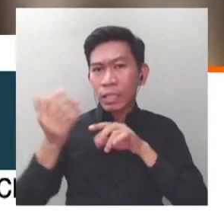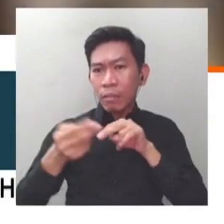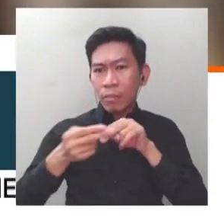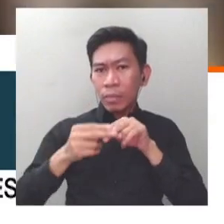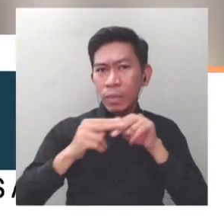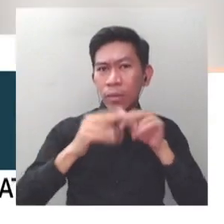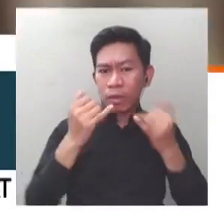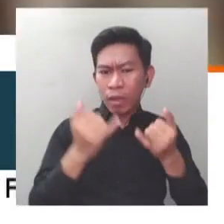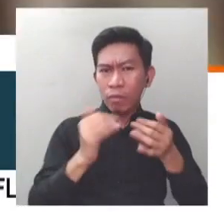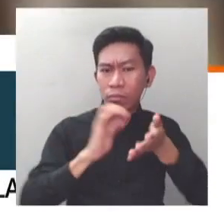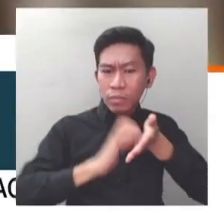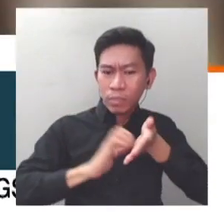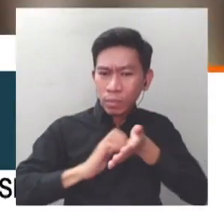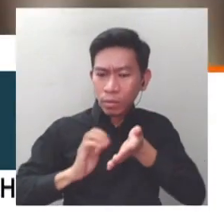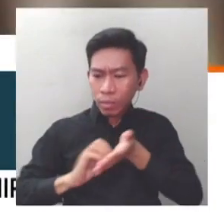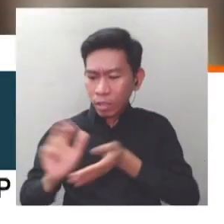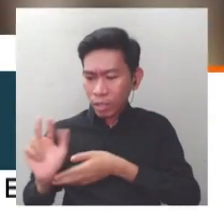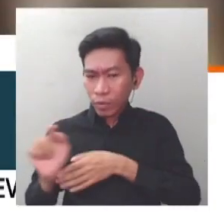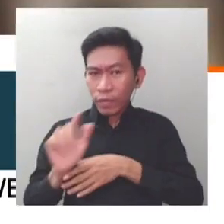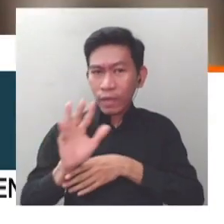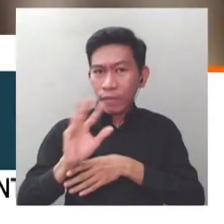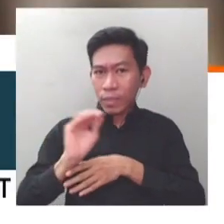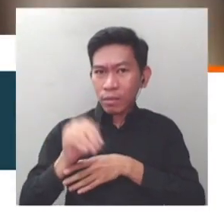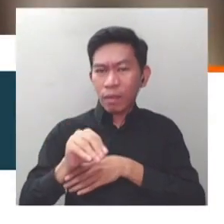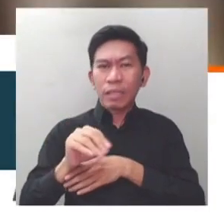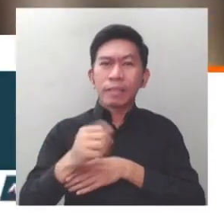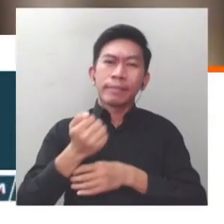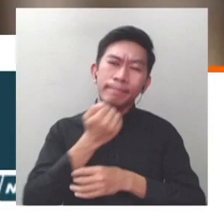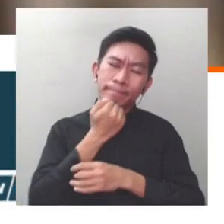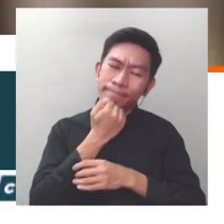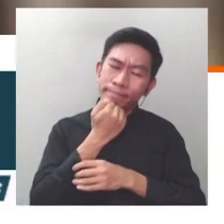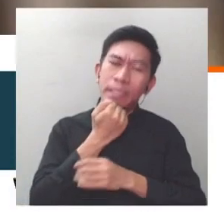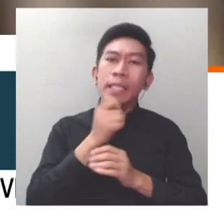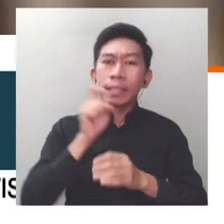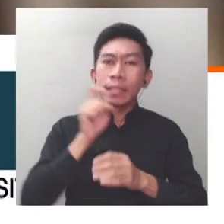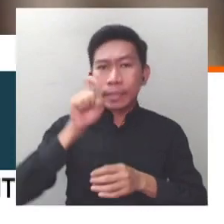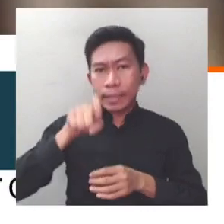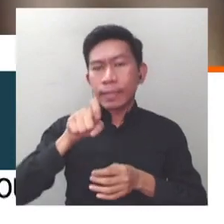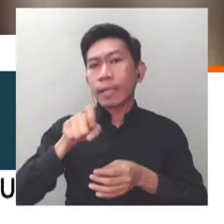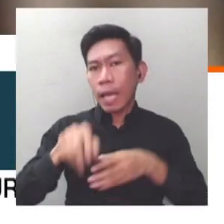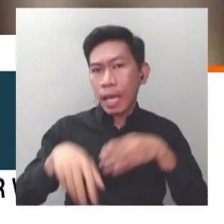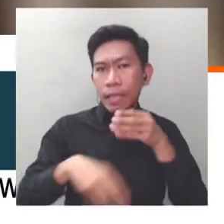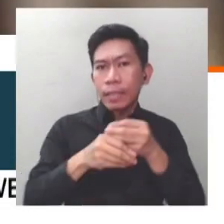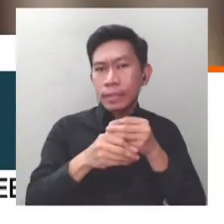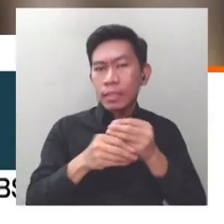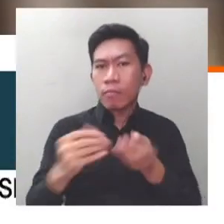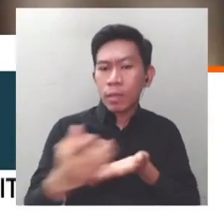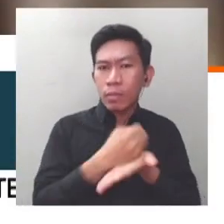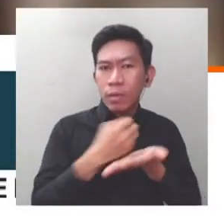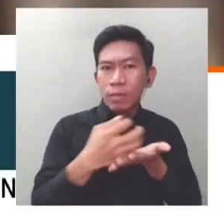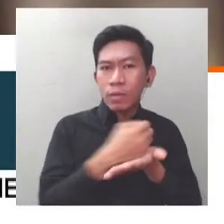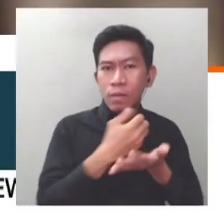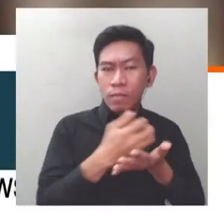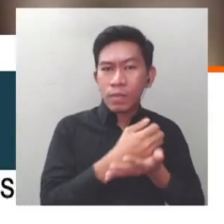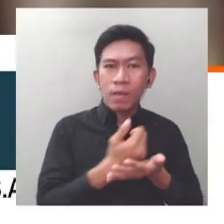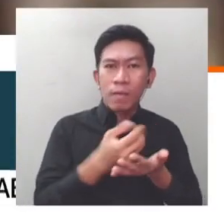sa pananaw ko. Ngayon po ay kailangan natin ng karagdagang revenue sa gobyerno dahil lumalaki yung